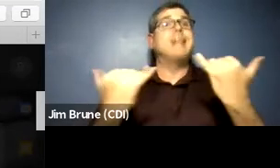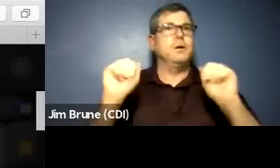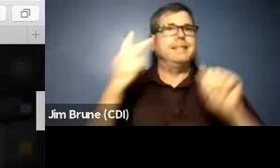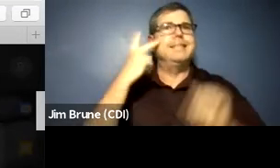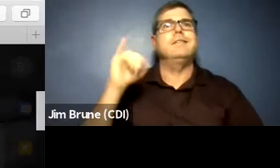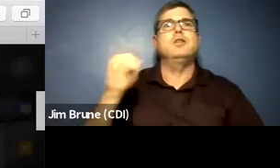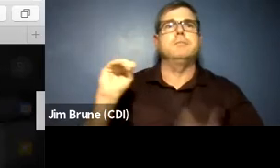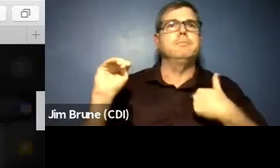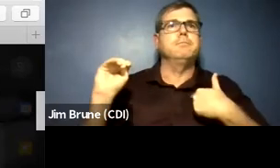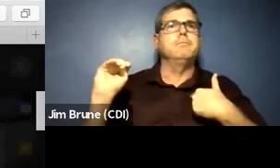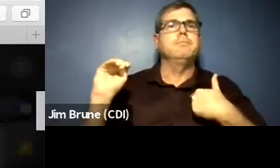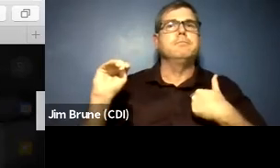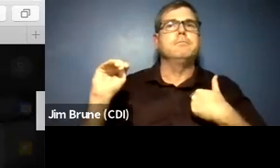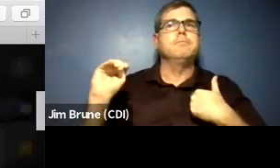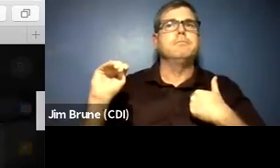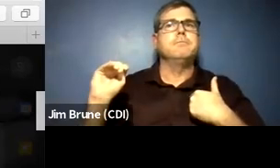I see Jack.